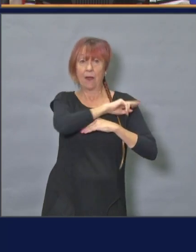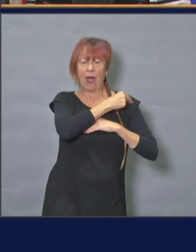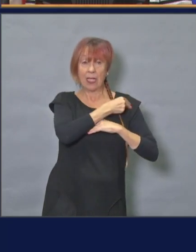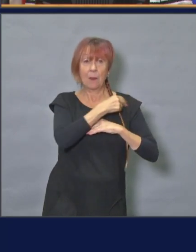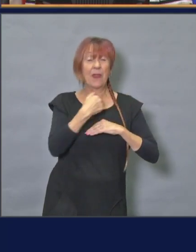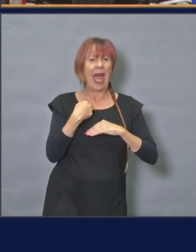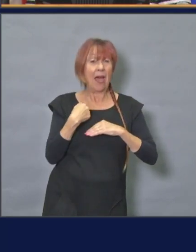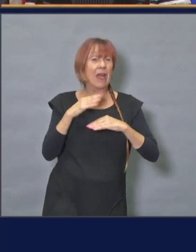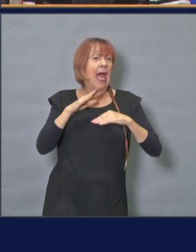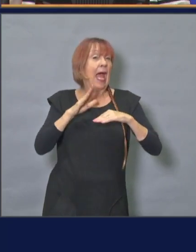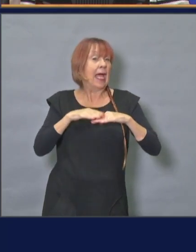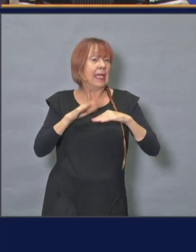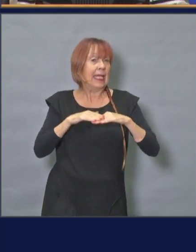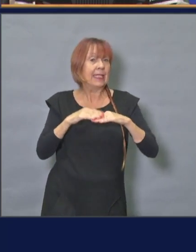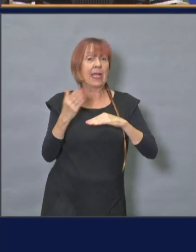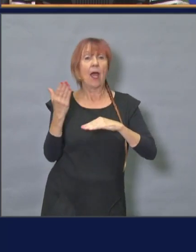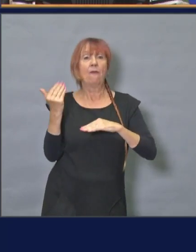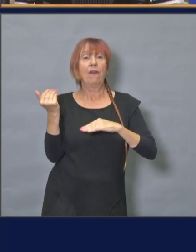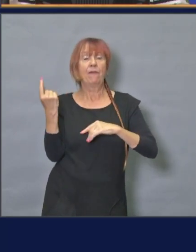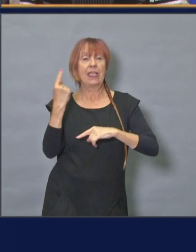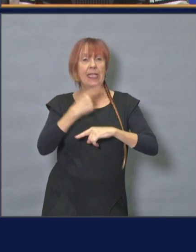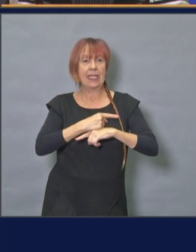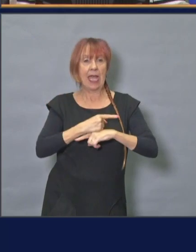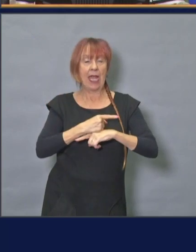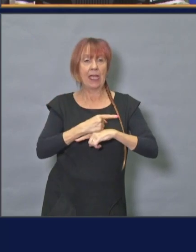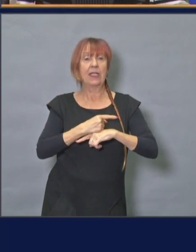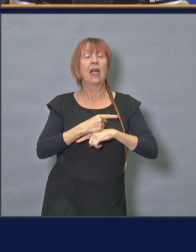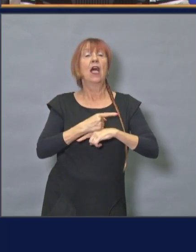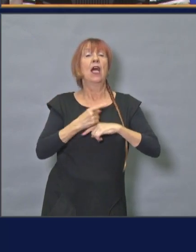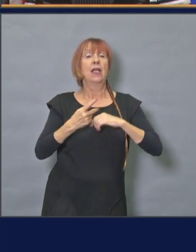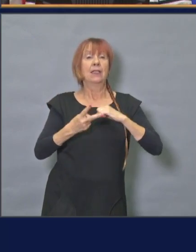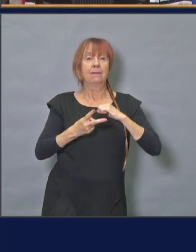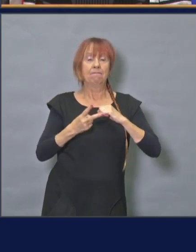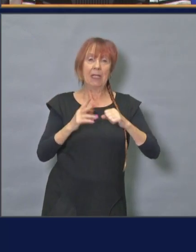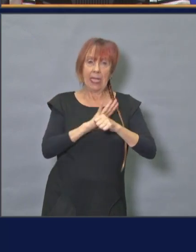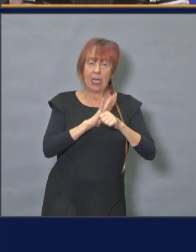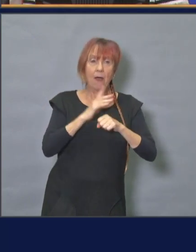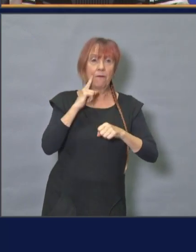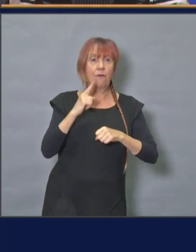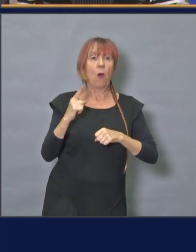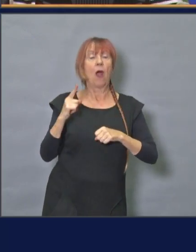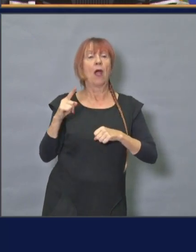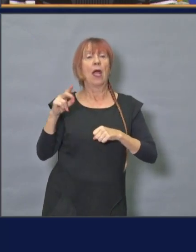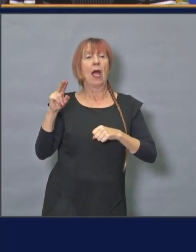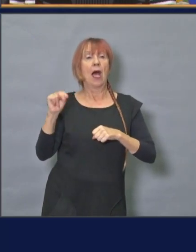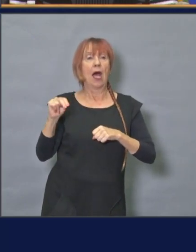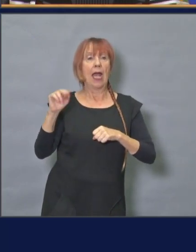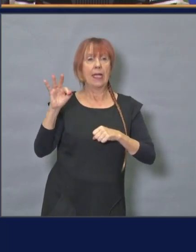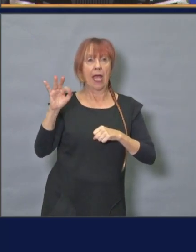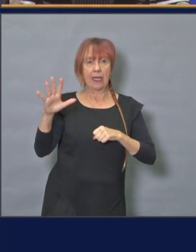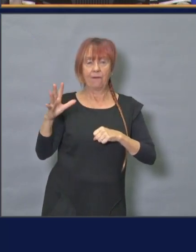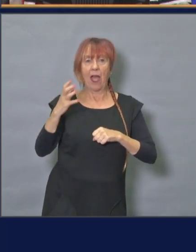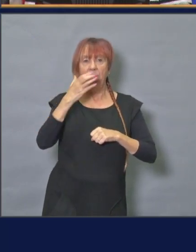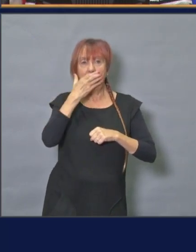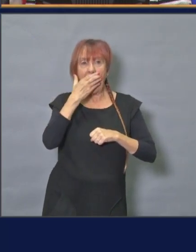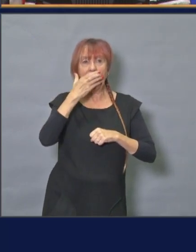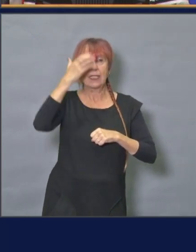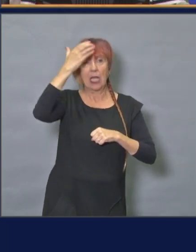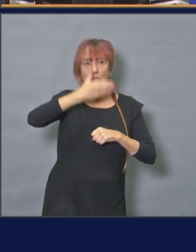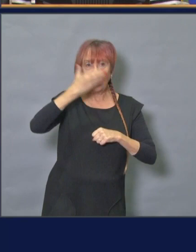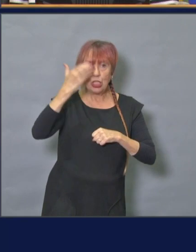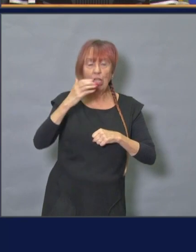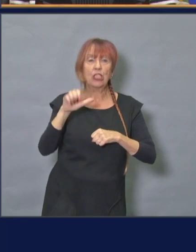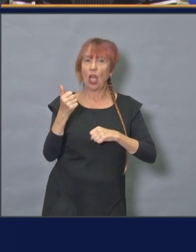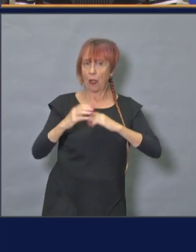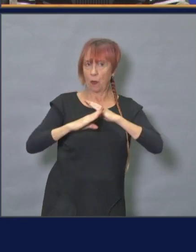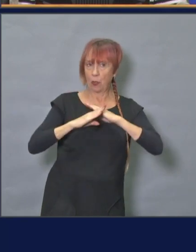least a 15-day supply of N95 masks, other masks, eye protection, and face shields. Since last week,